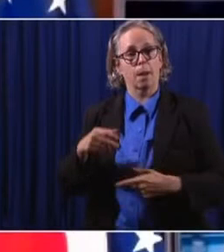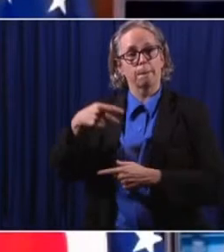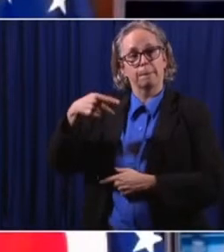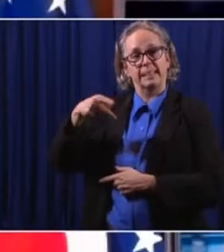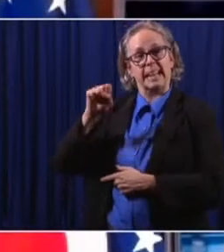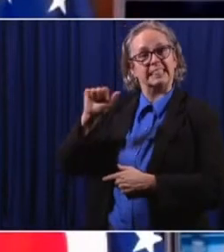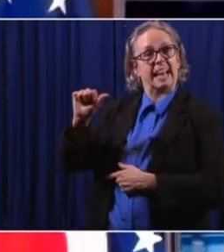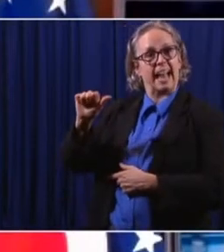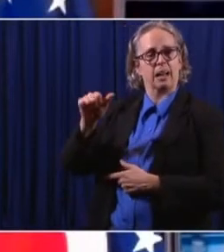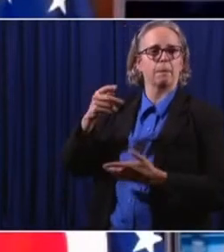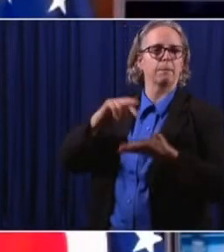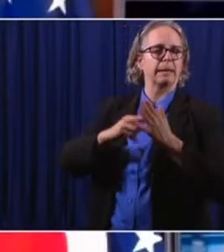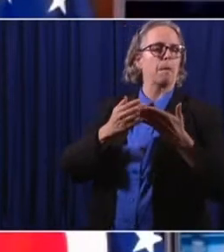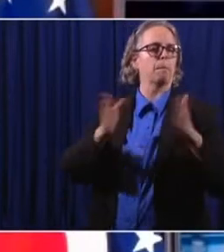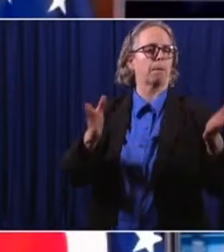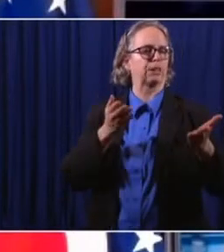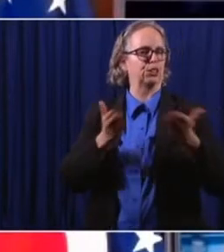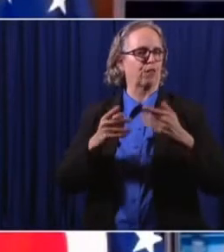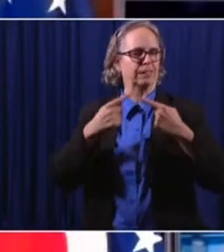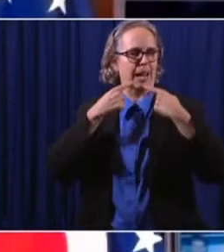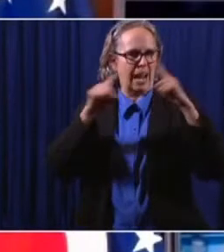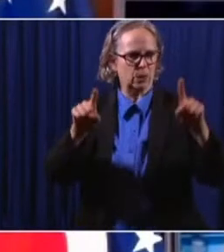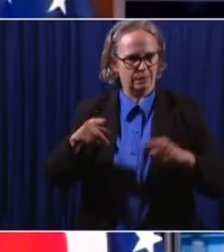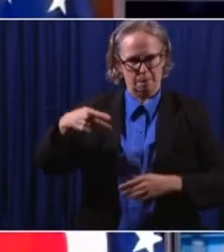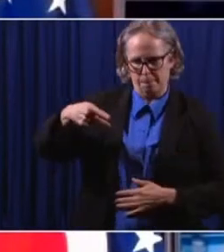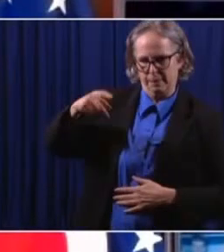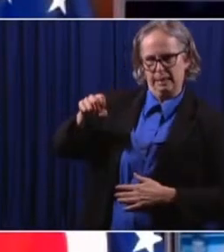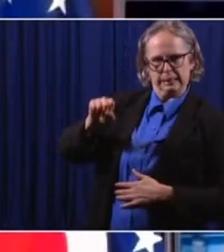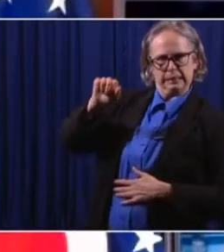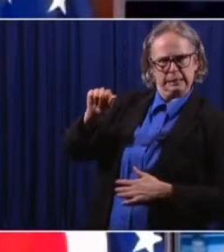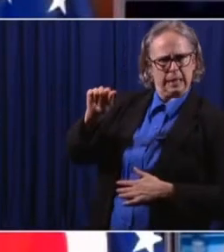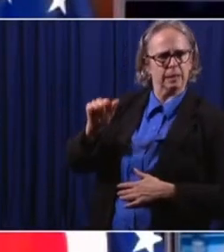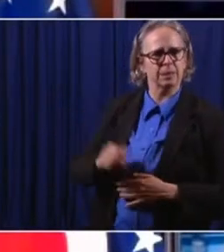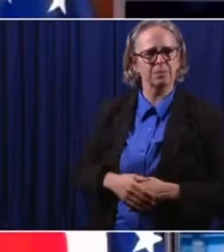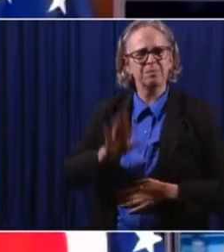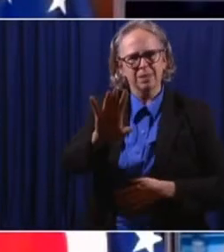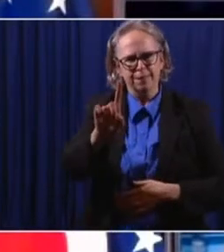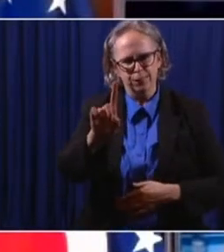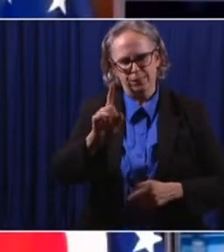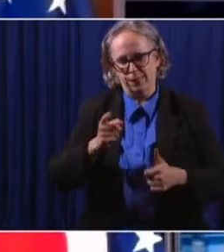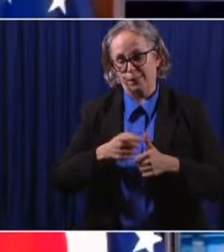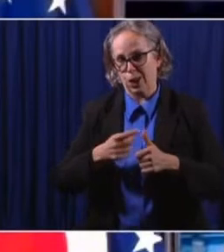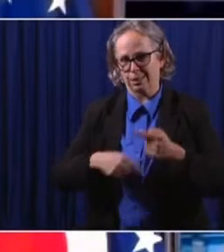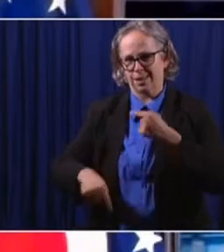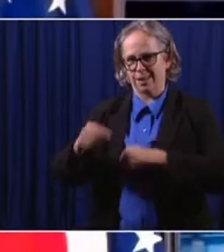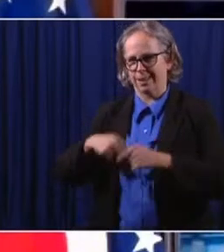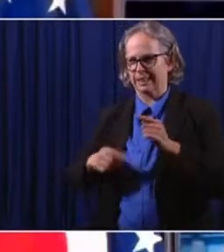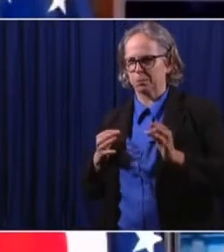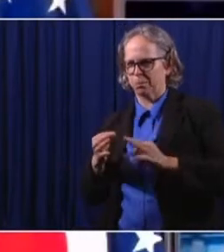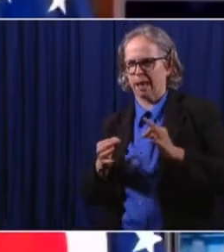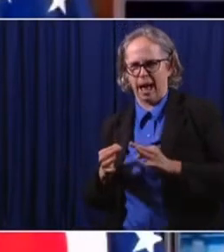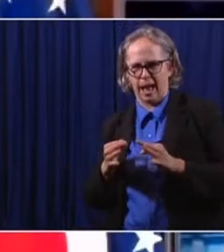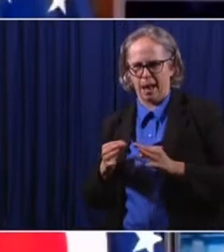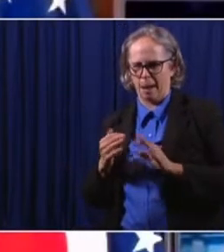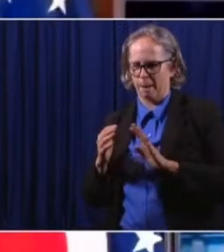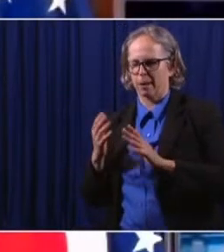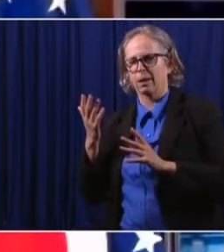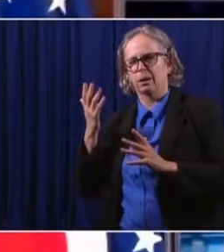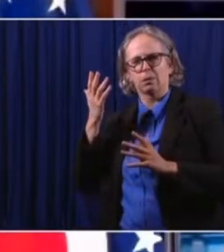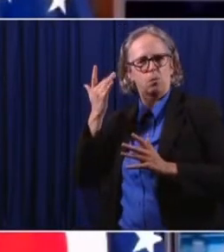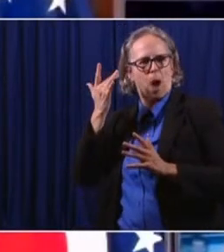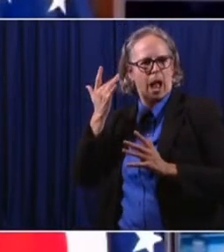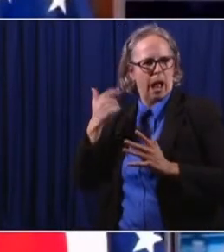making today. And I really need to give you a little bit of background to put this in context. A few months ago, I